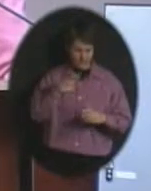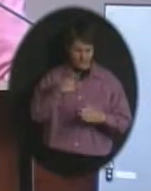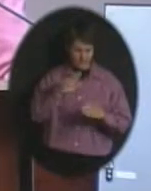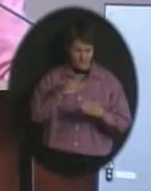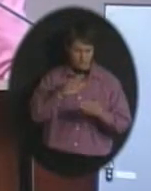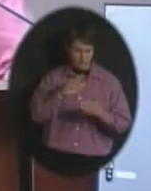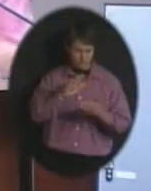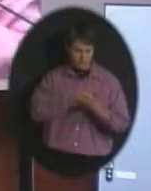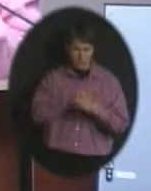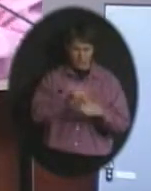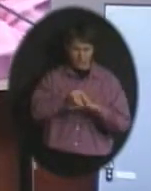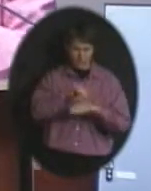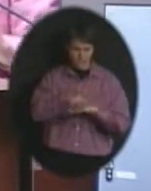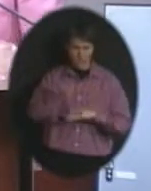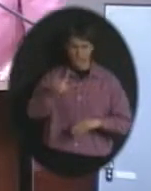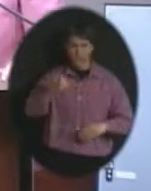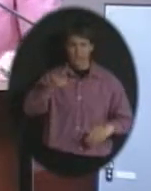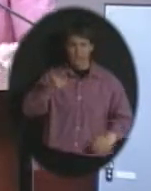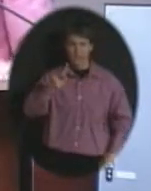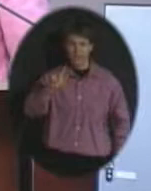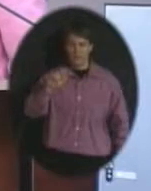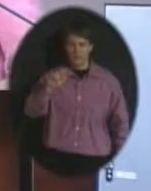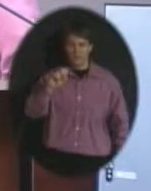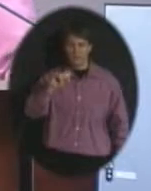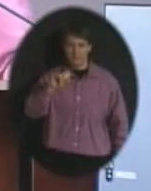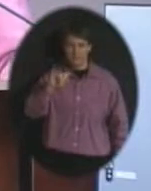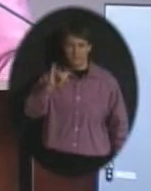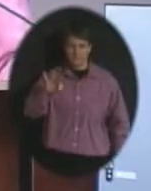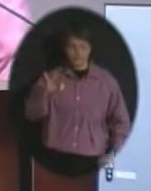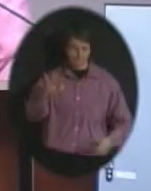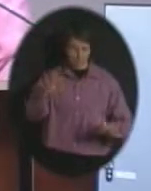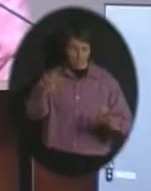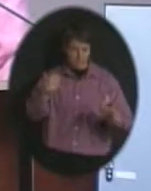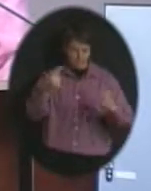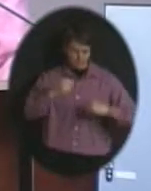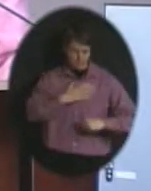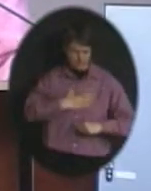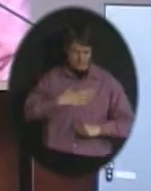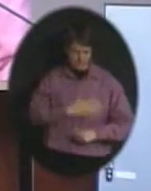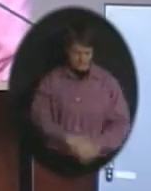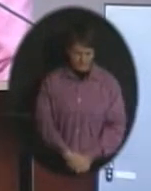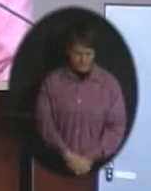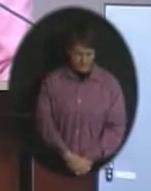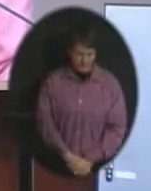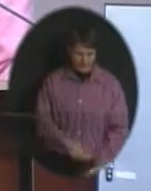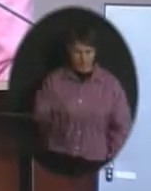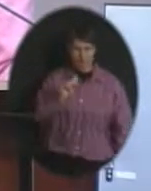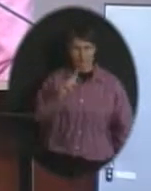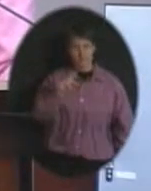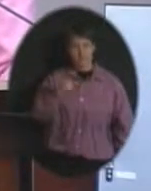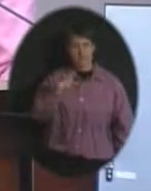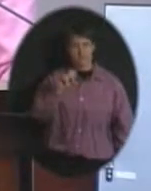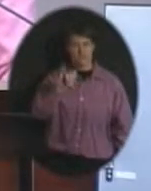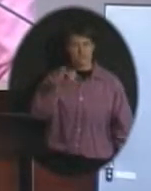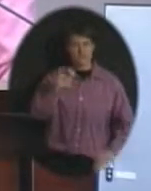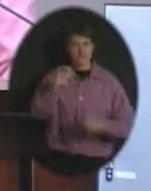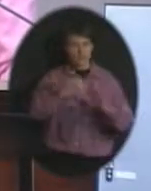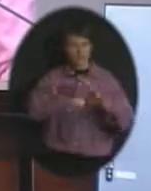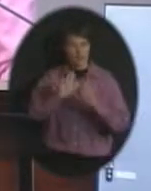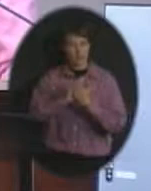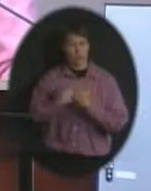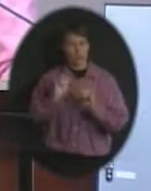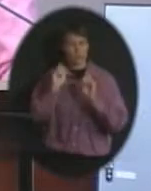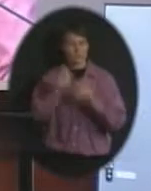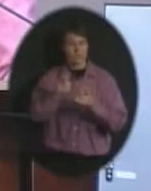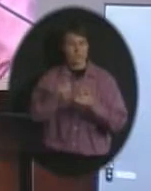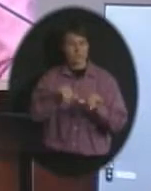who has facilitated our K-12 counseling program, to please come forward. Sunnyside Elementary was awarded the Standard of Excellence